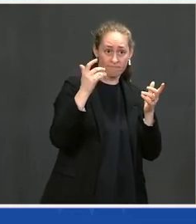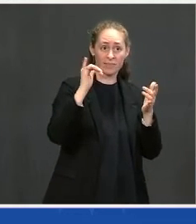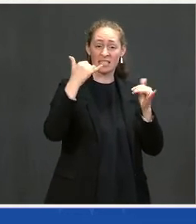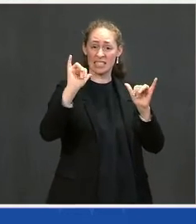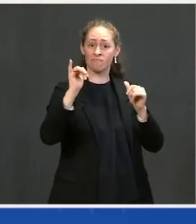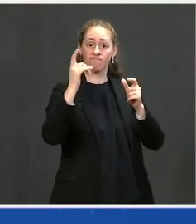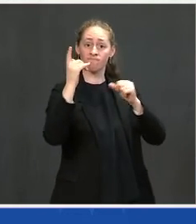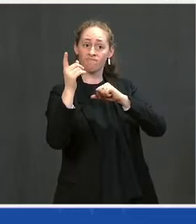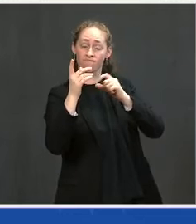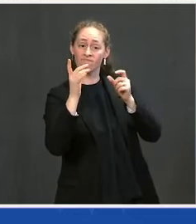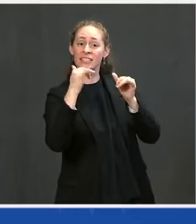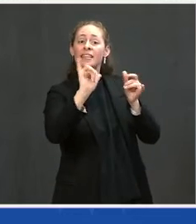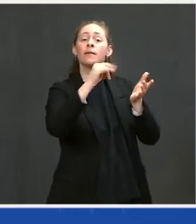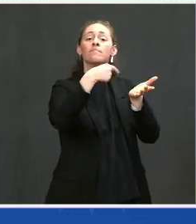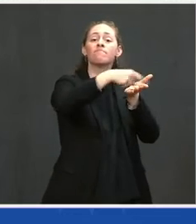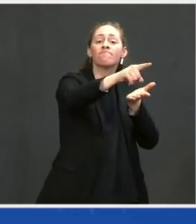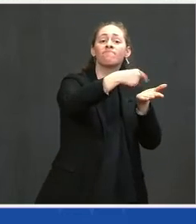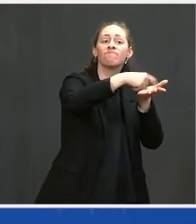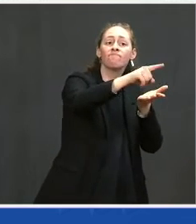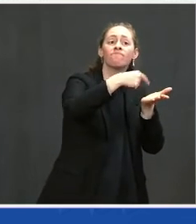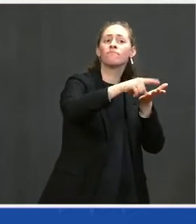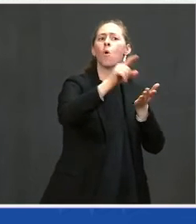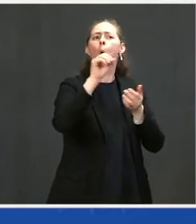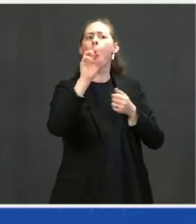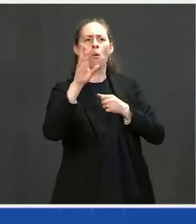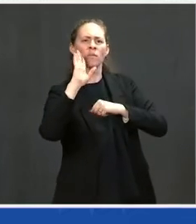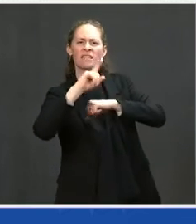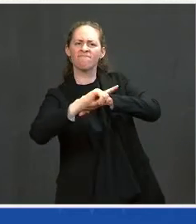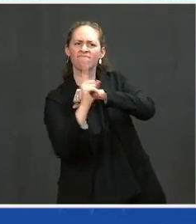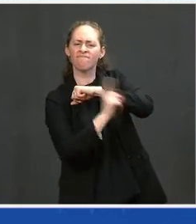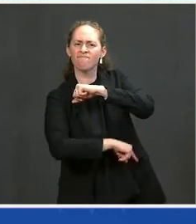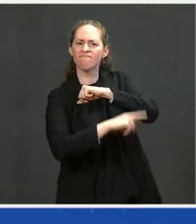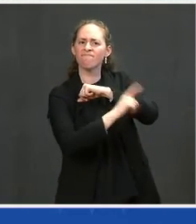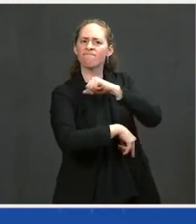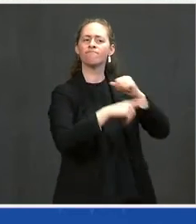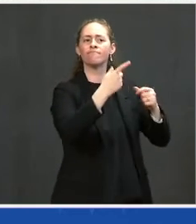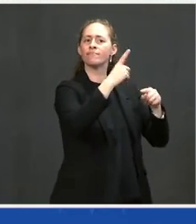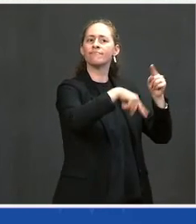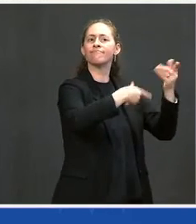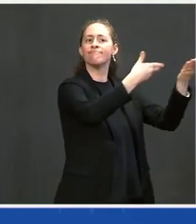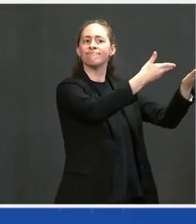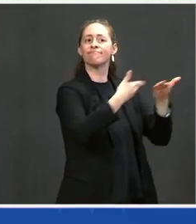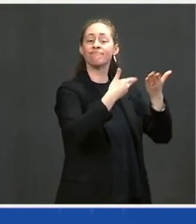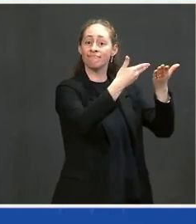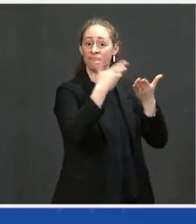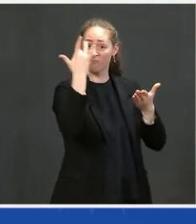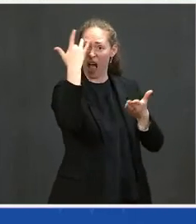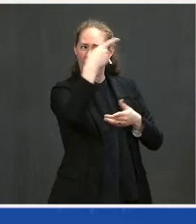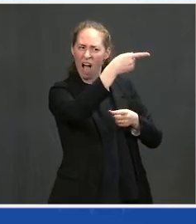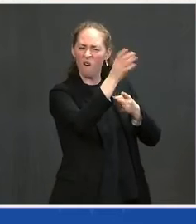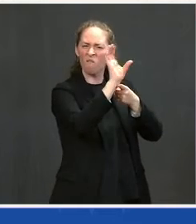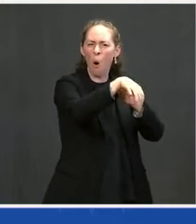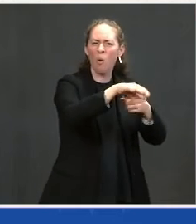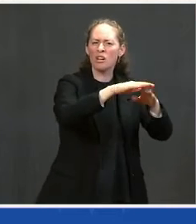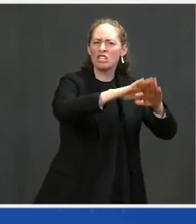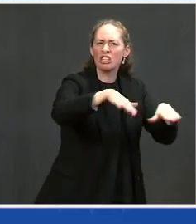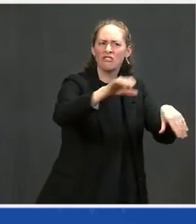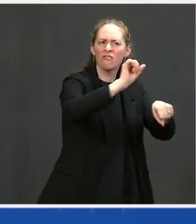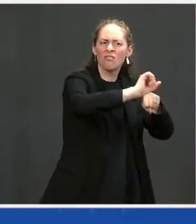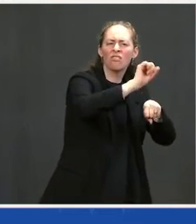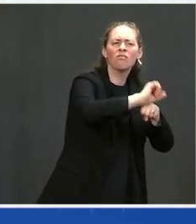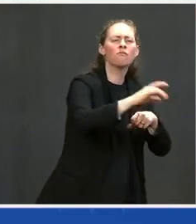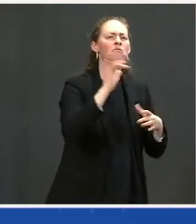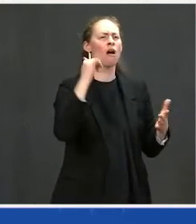labor products? And would you consider cutting off U.S. investment or Chinese access to international